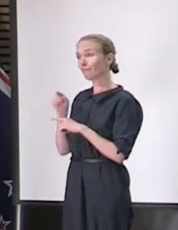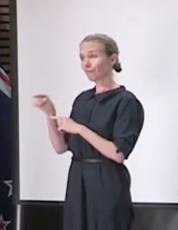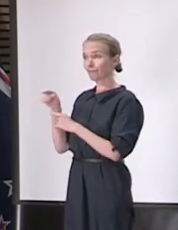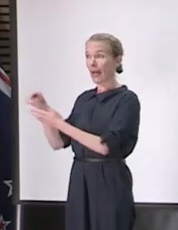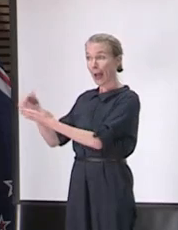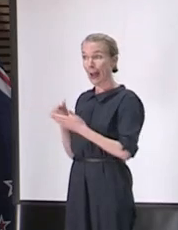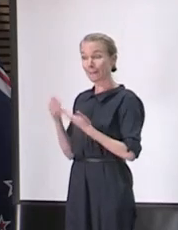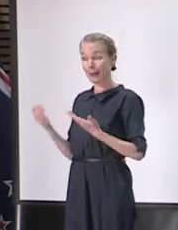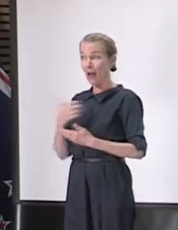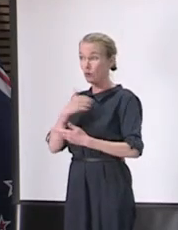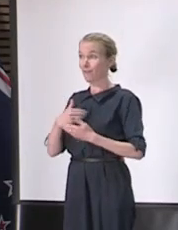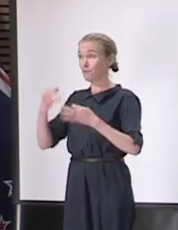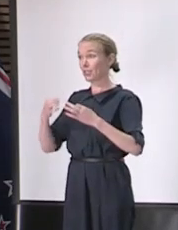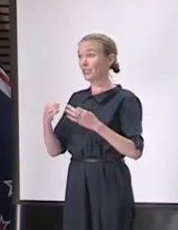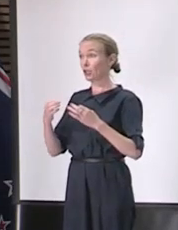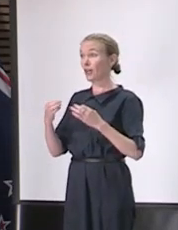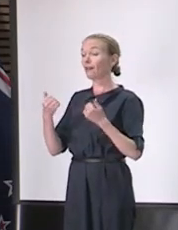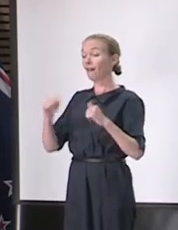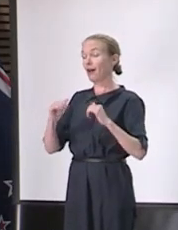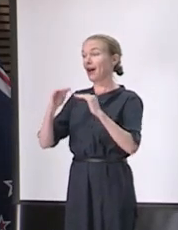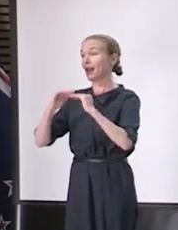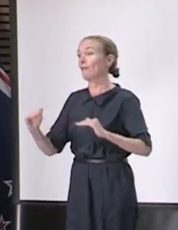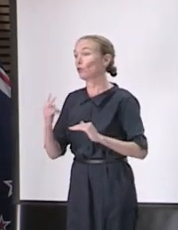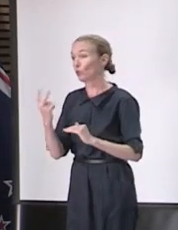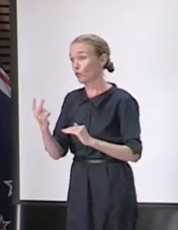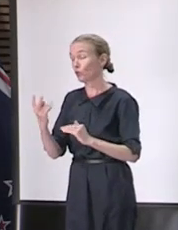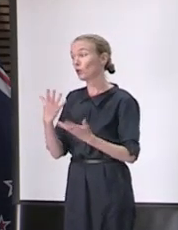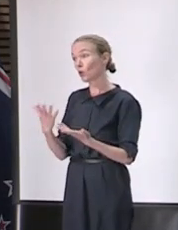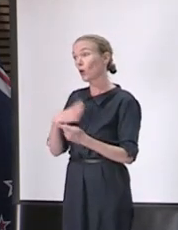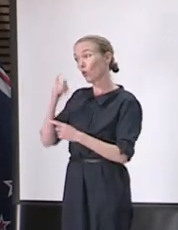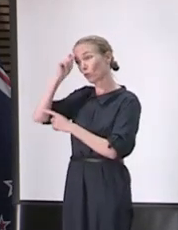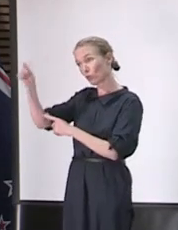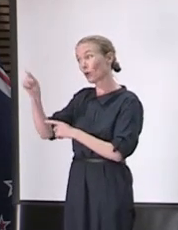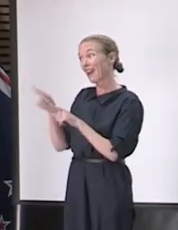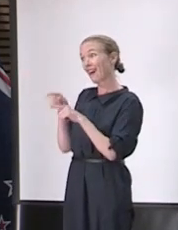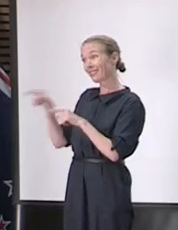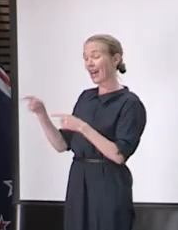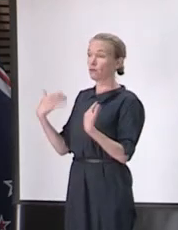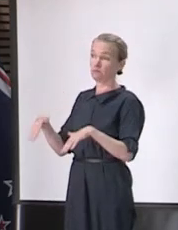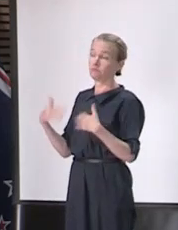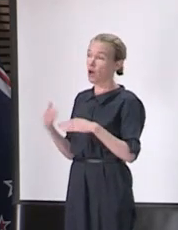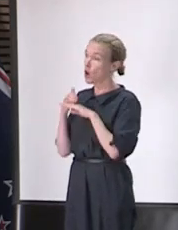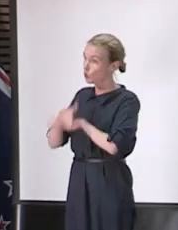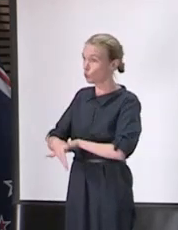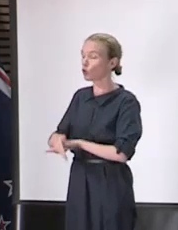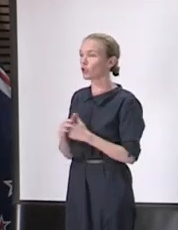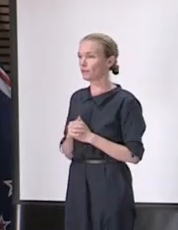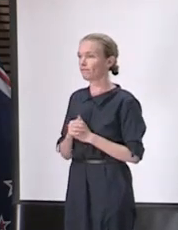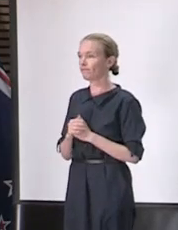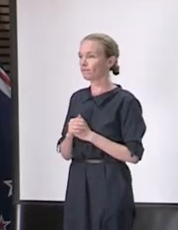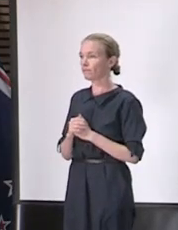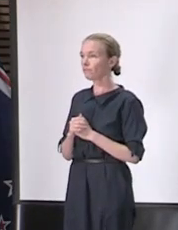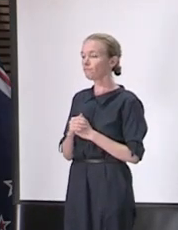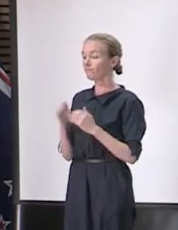been work on a number of people, and I just want to again acknowledge that work. In terms of hospital visits under alert